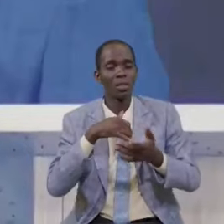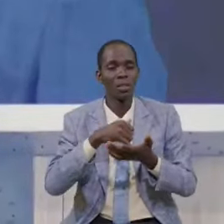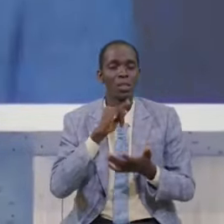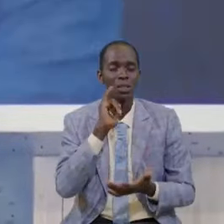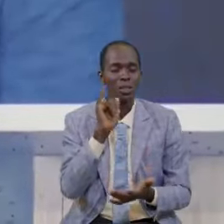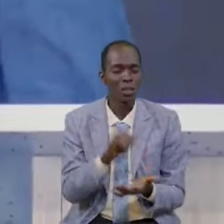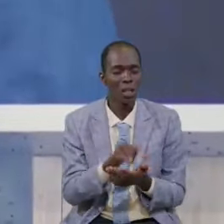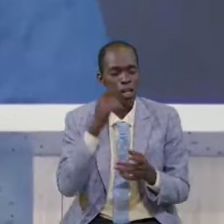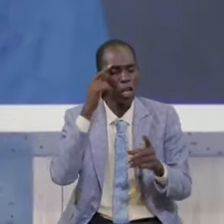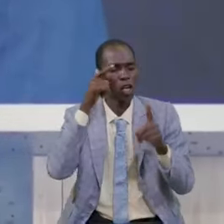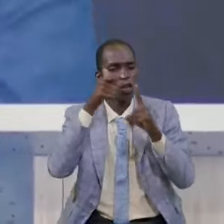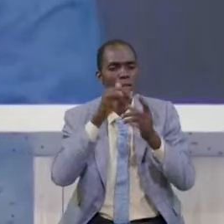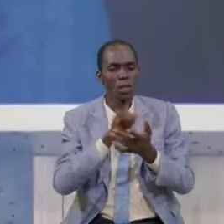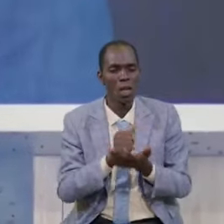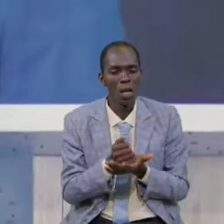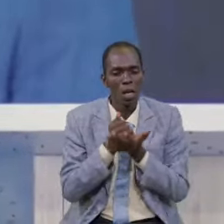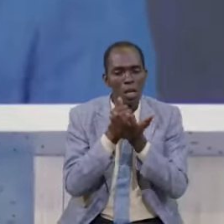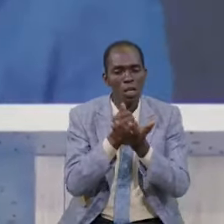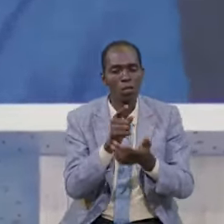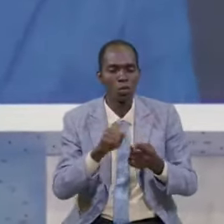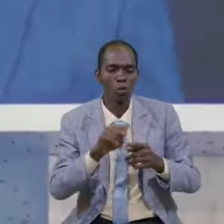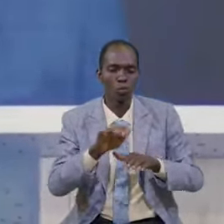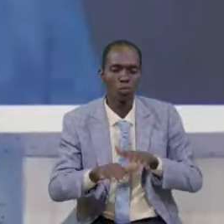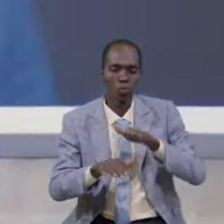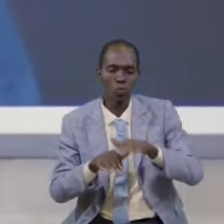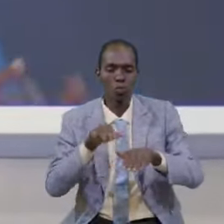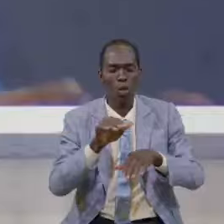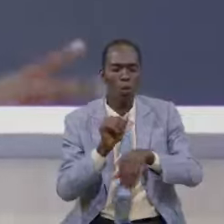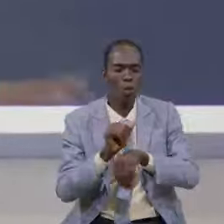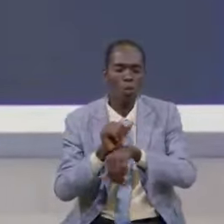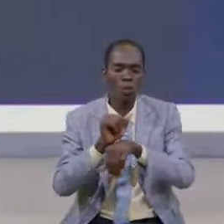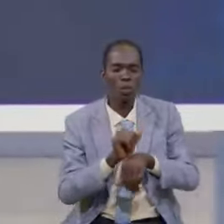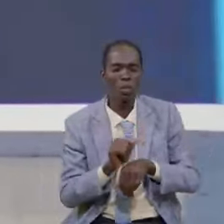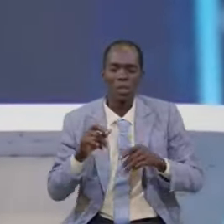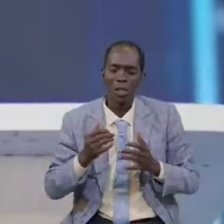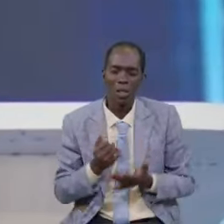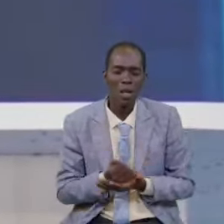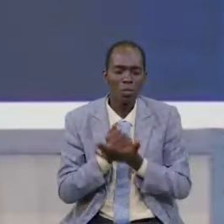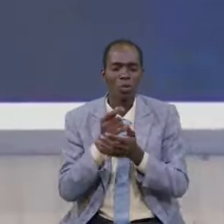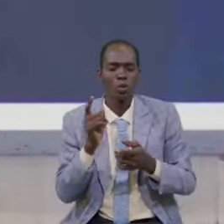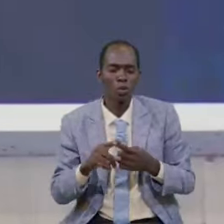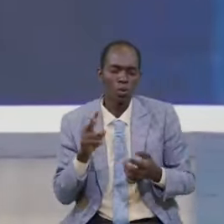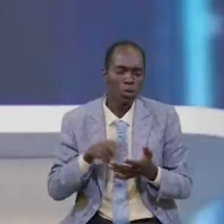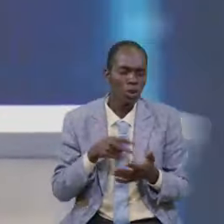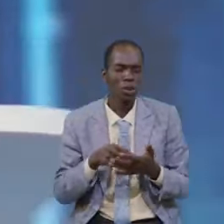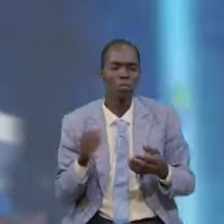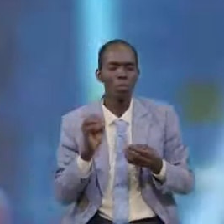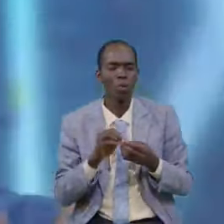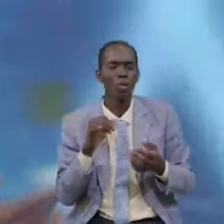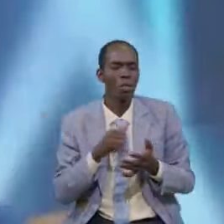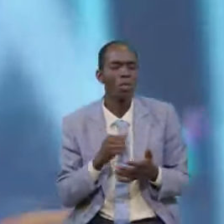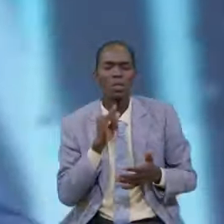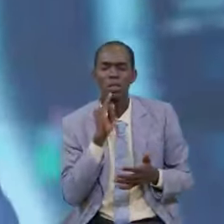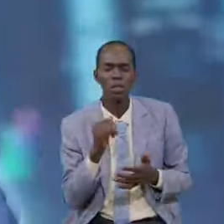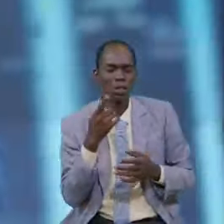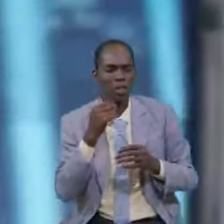walking. It's the goal that keeps you reading. It's the goal that keeps you researching. It's the goal that keeps